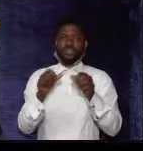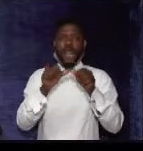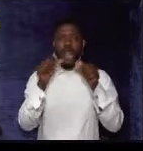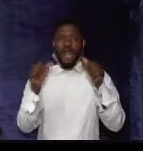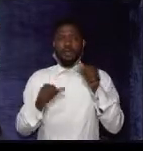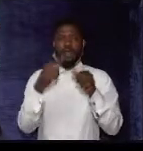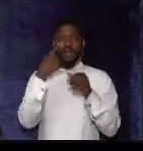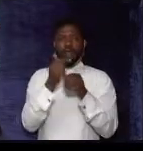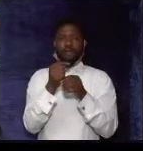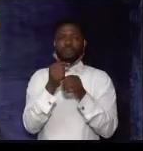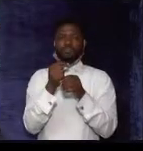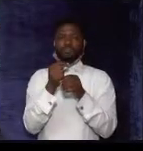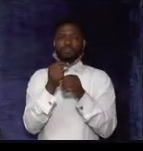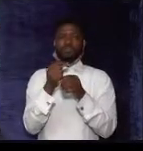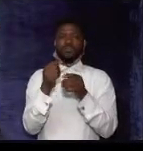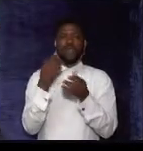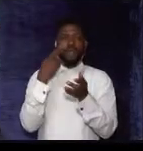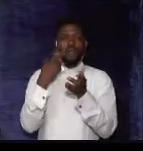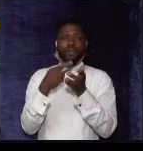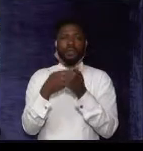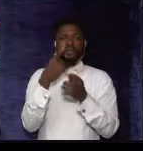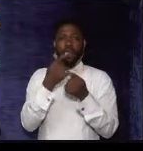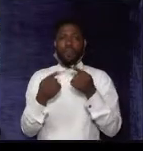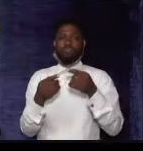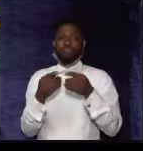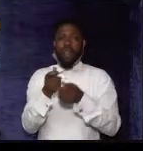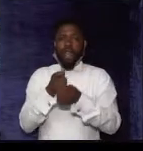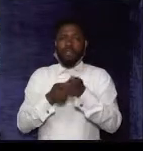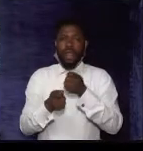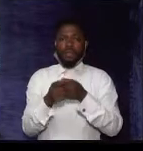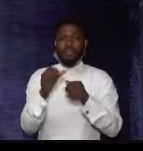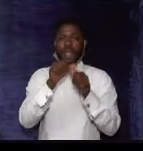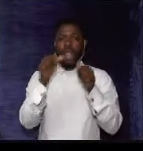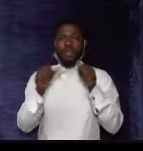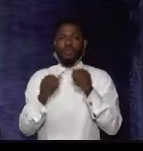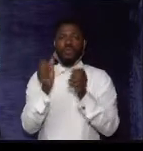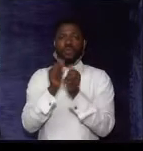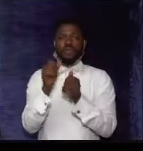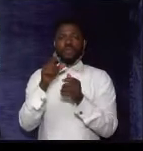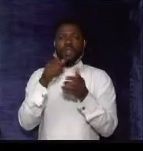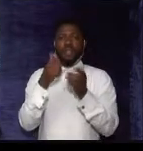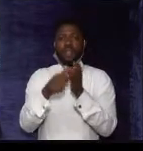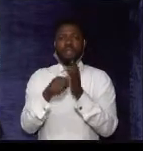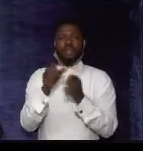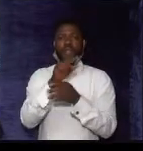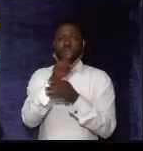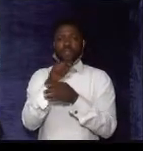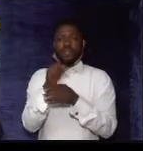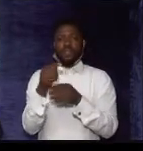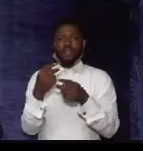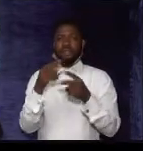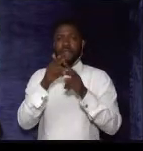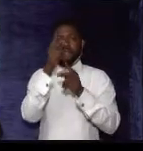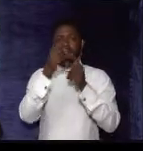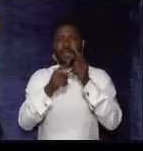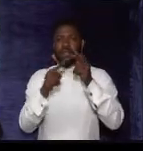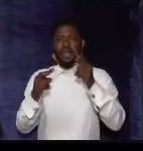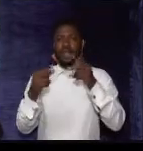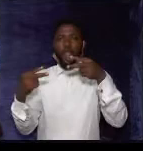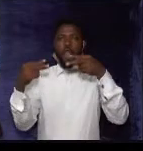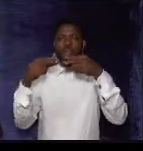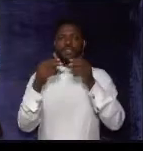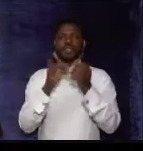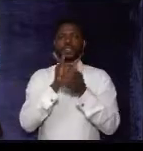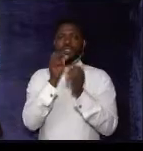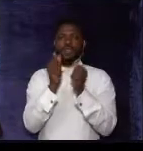For corresponding angle, you can recognize it with the letter F. For alternate angle, with the letter Z. For vertically opposite, with what